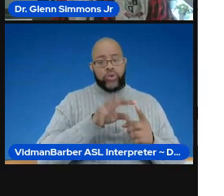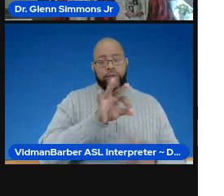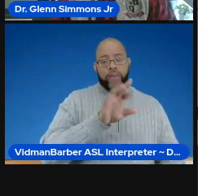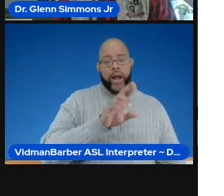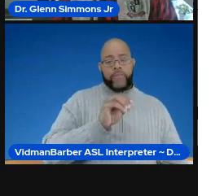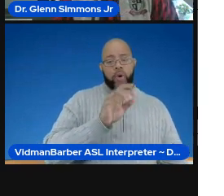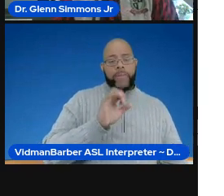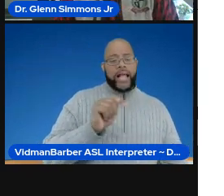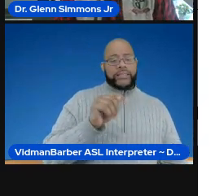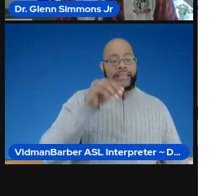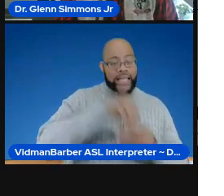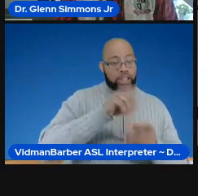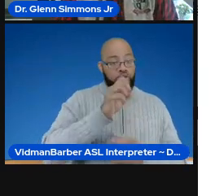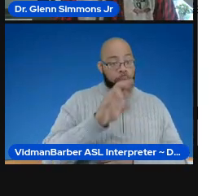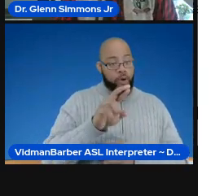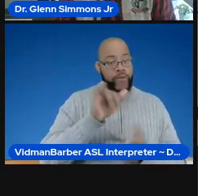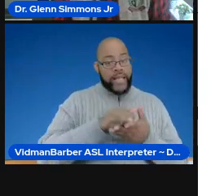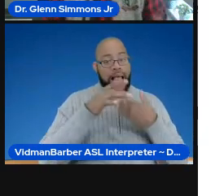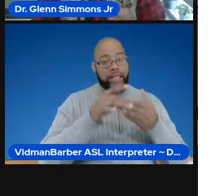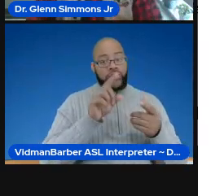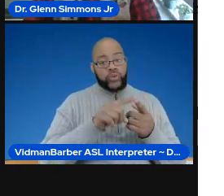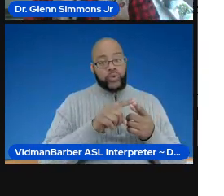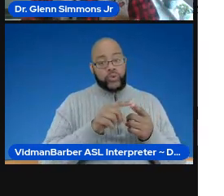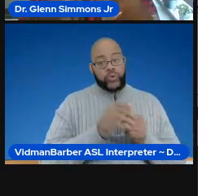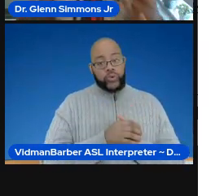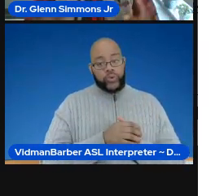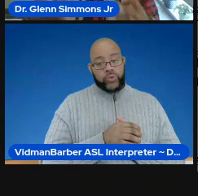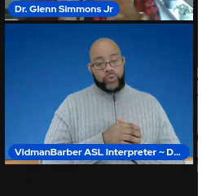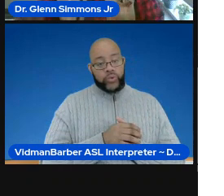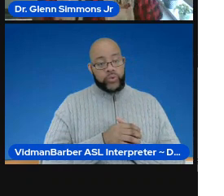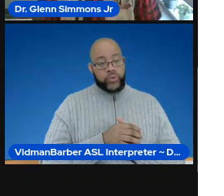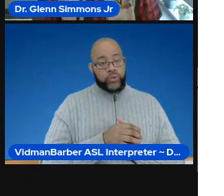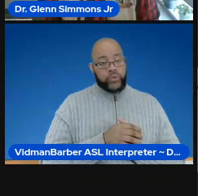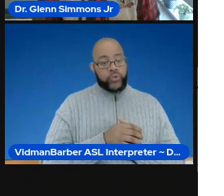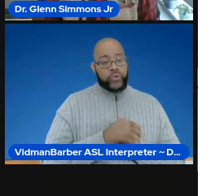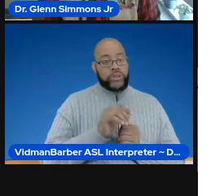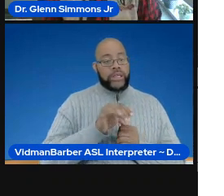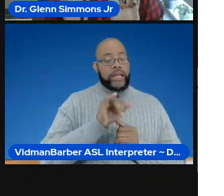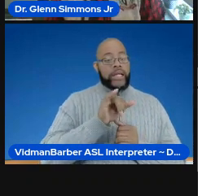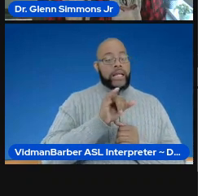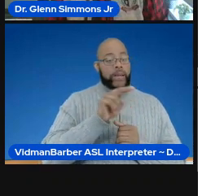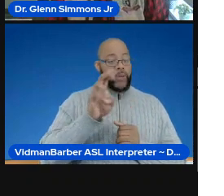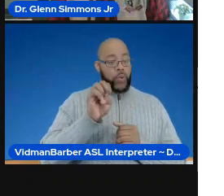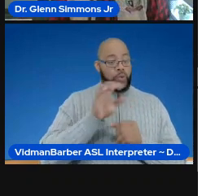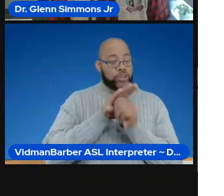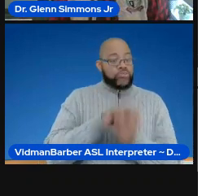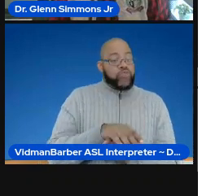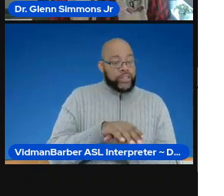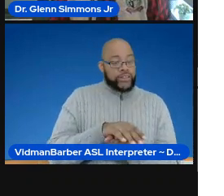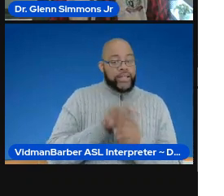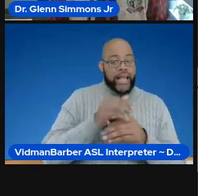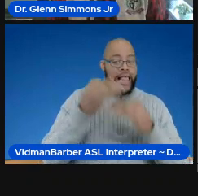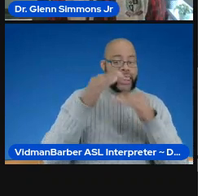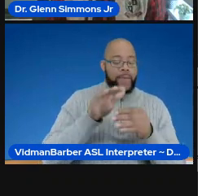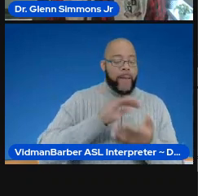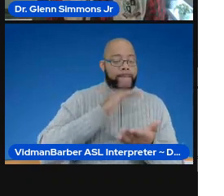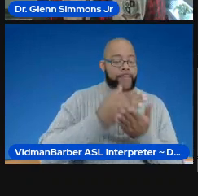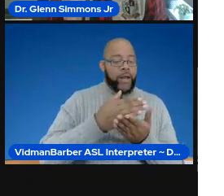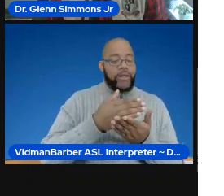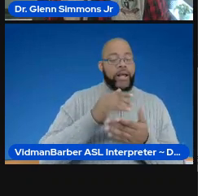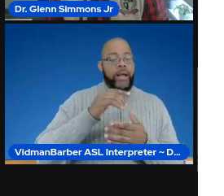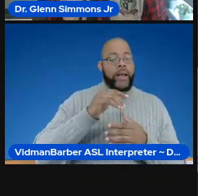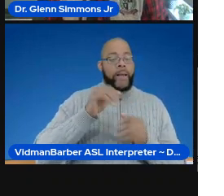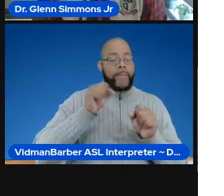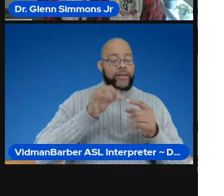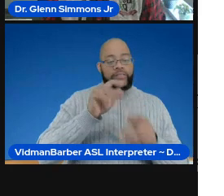within that tumor. And that leads to essentially a immune suppressive phenotype, which restricts the ability of cytotoxic T